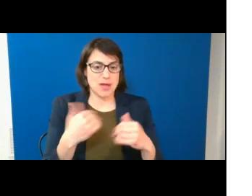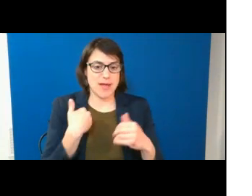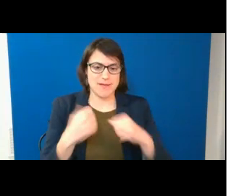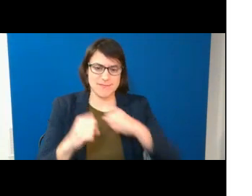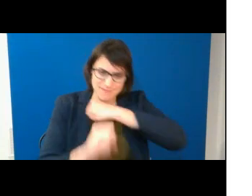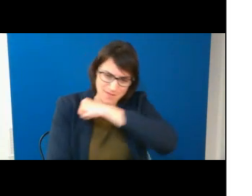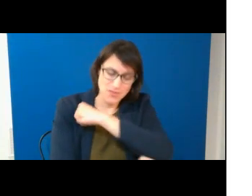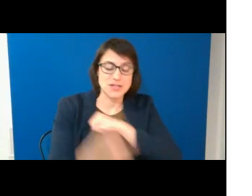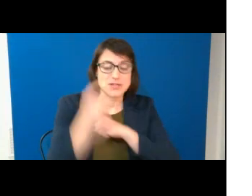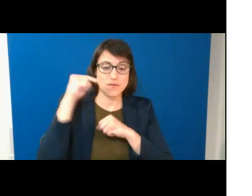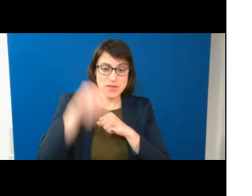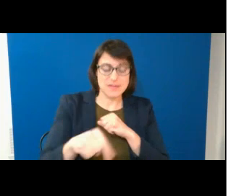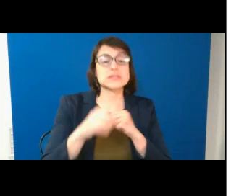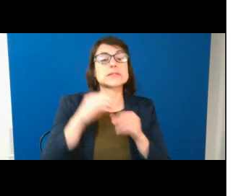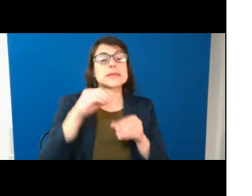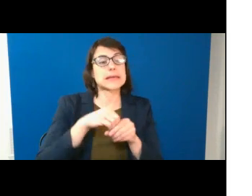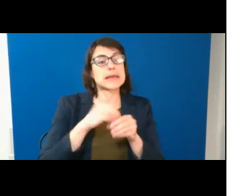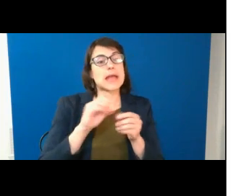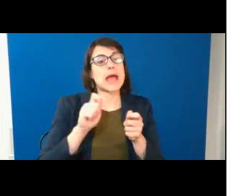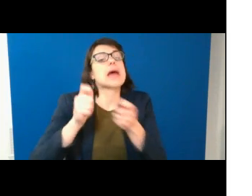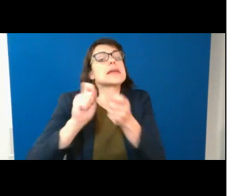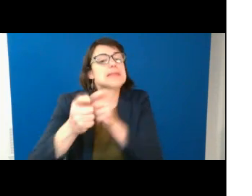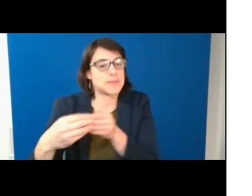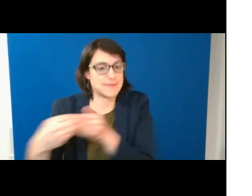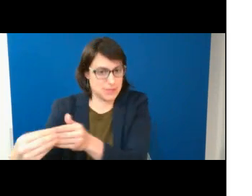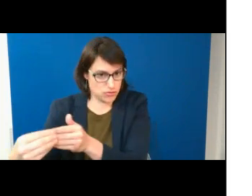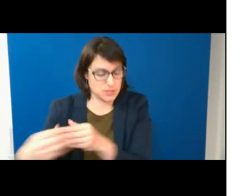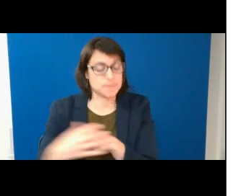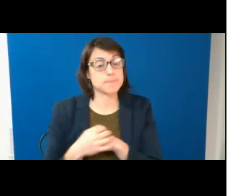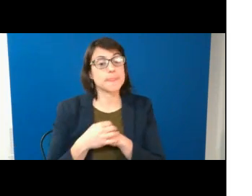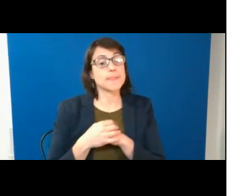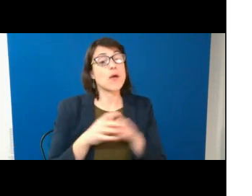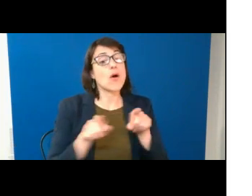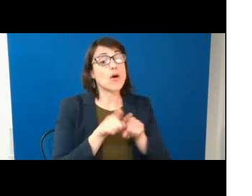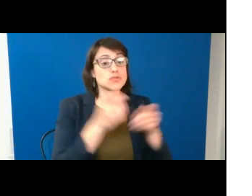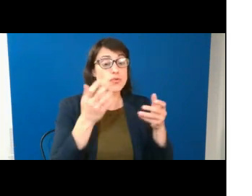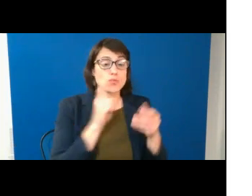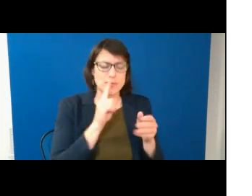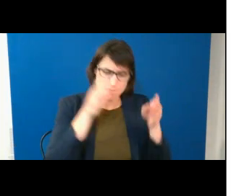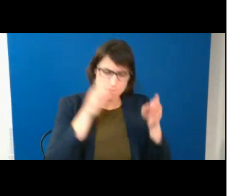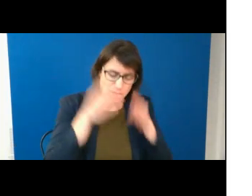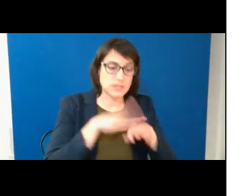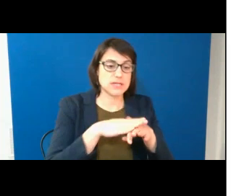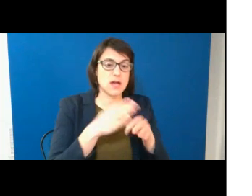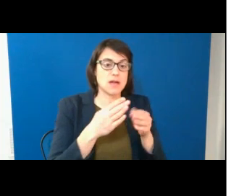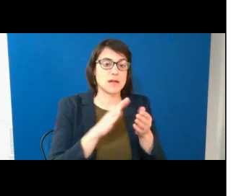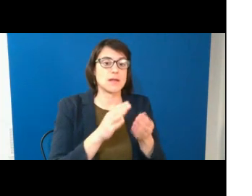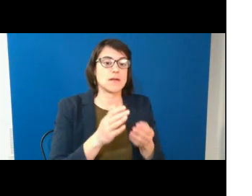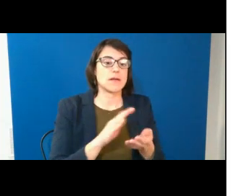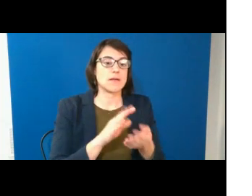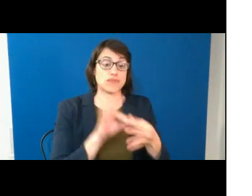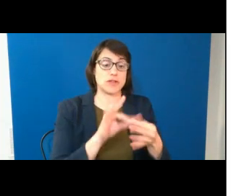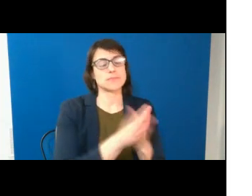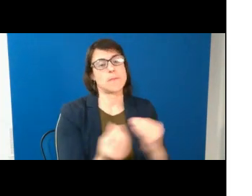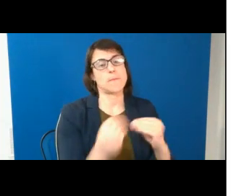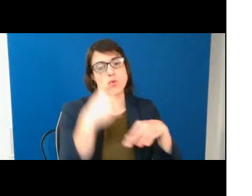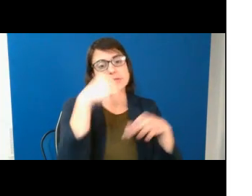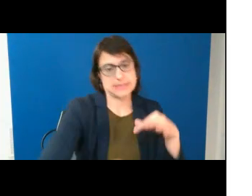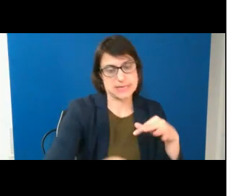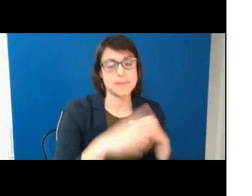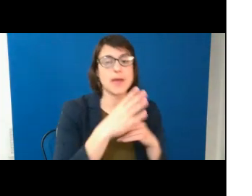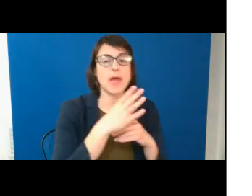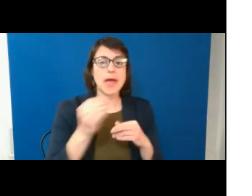lot more reflexive, but also focusing heavily on deepening relationships Stamina in this part of the region and